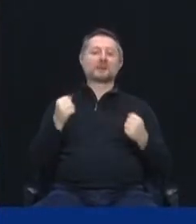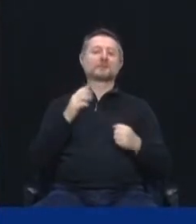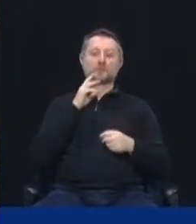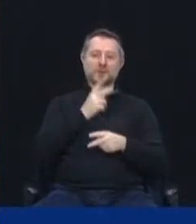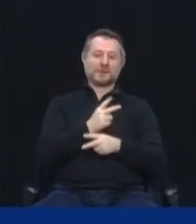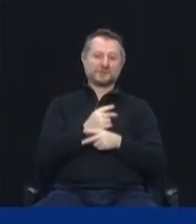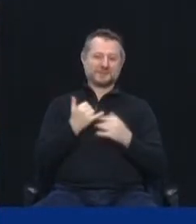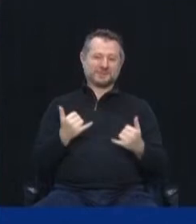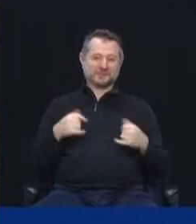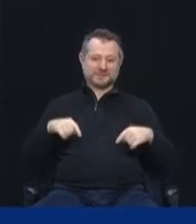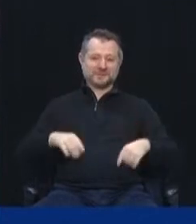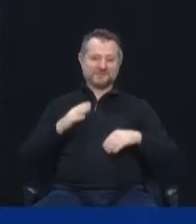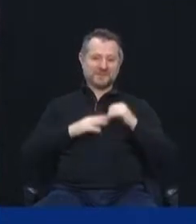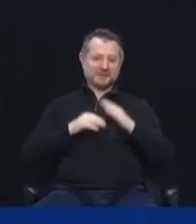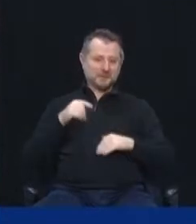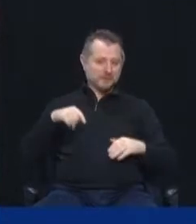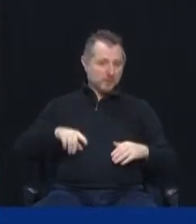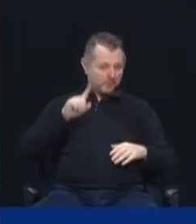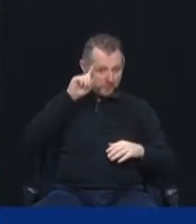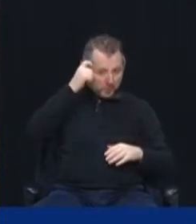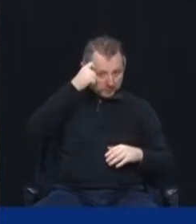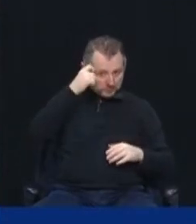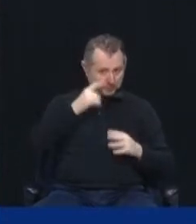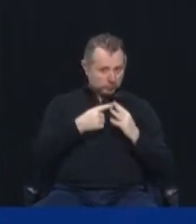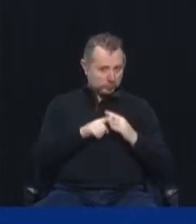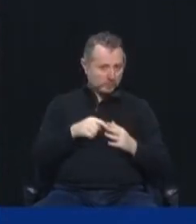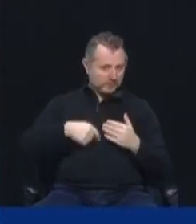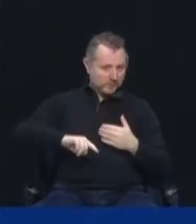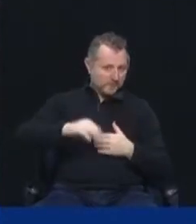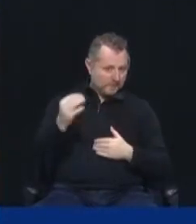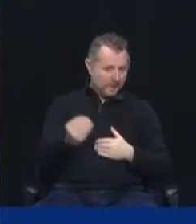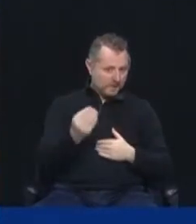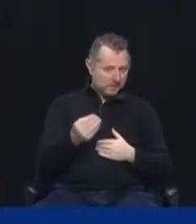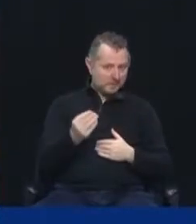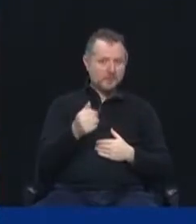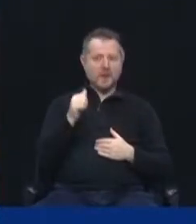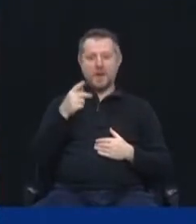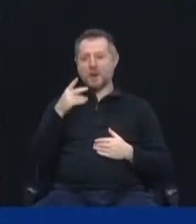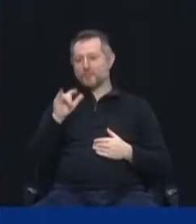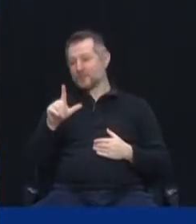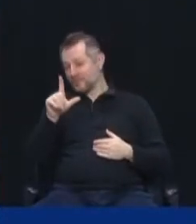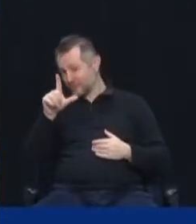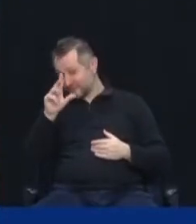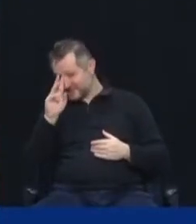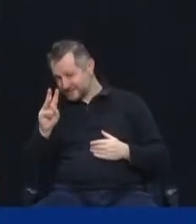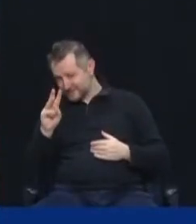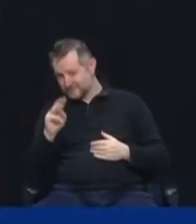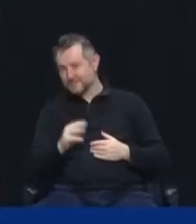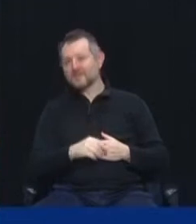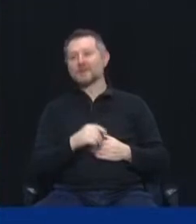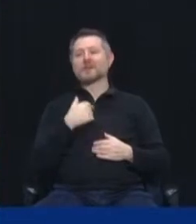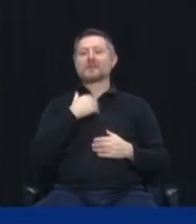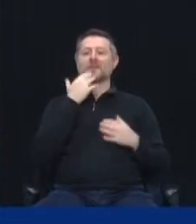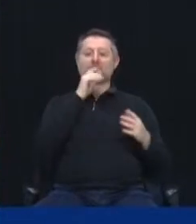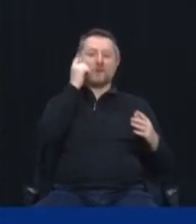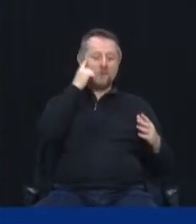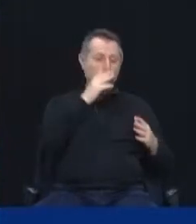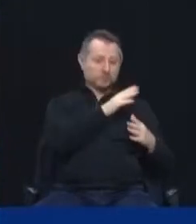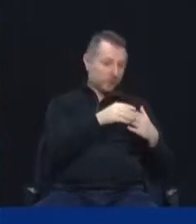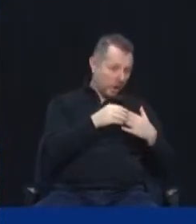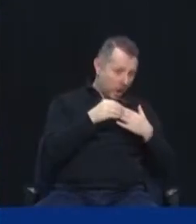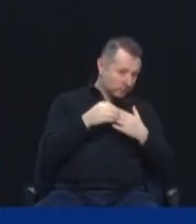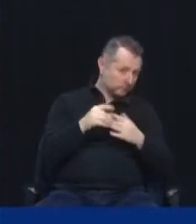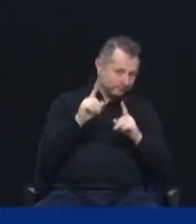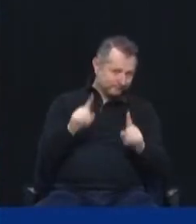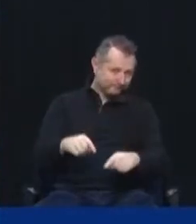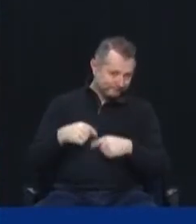facility in the Bronx starting Monday, April 26th. So again, thank you, Governor, for your leadership over the course of the